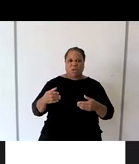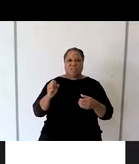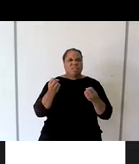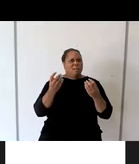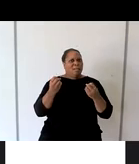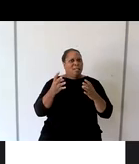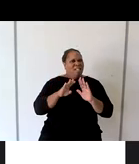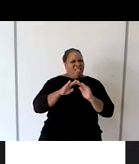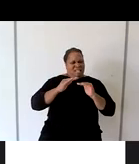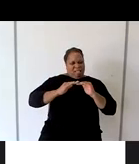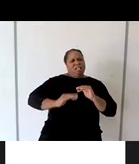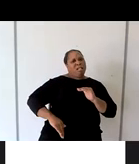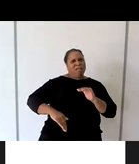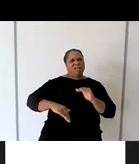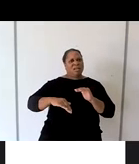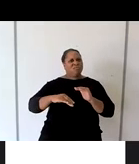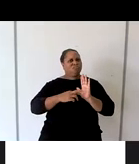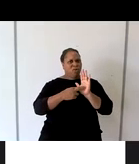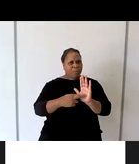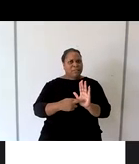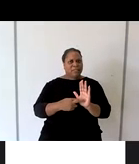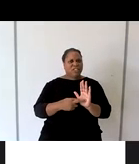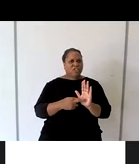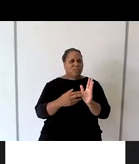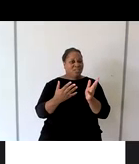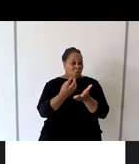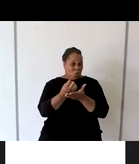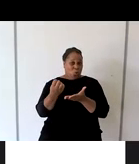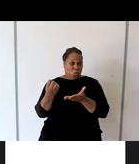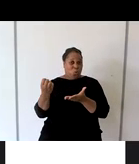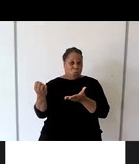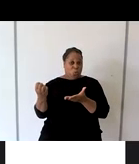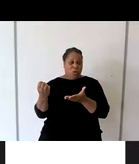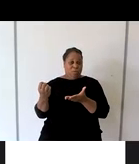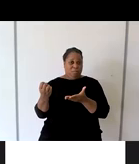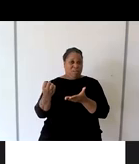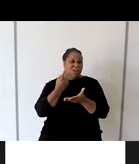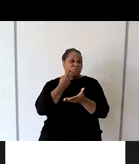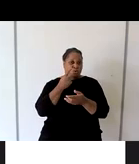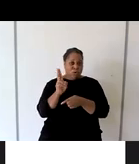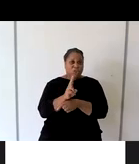in representation on what equipment is being currently used.